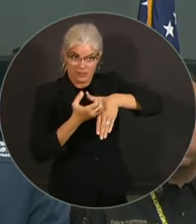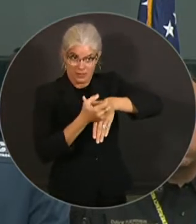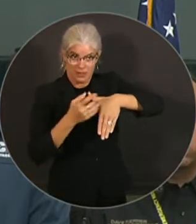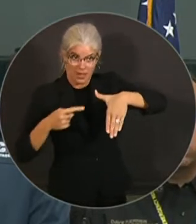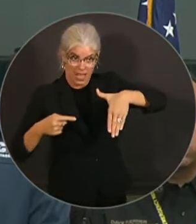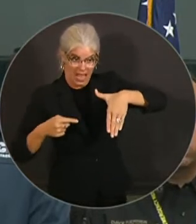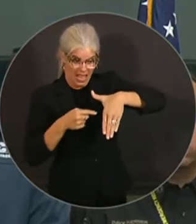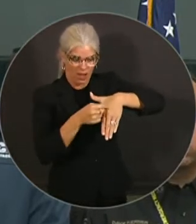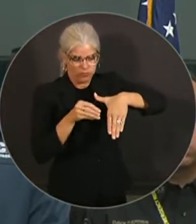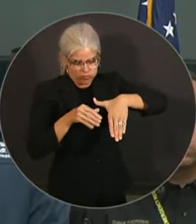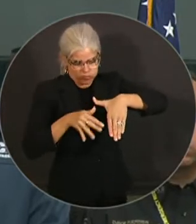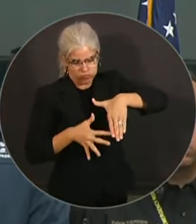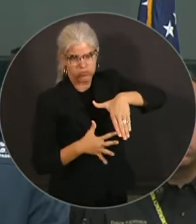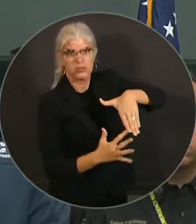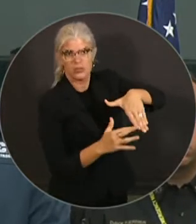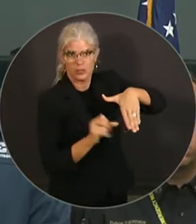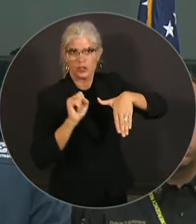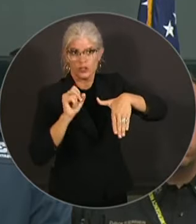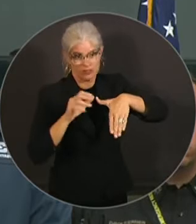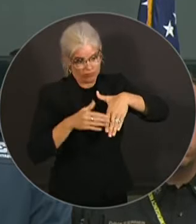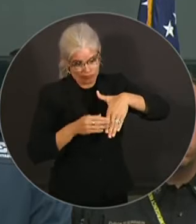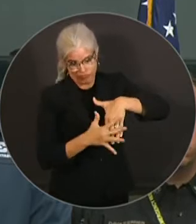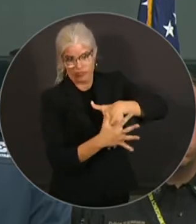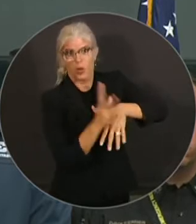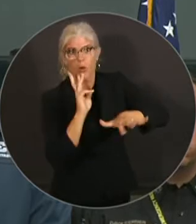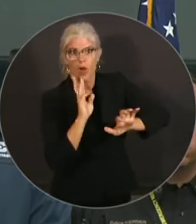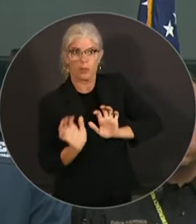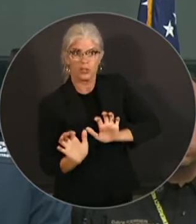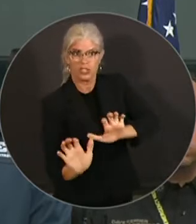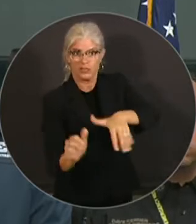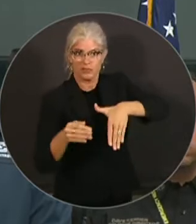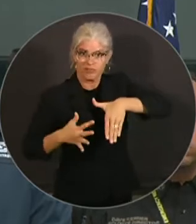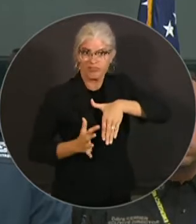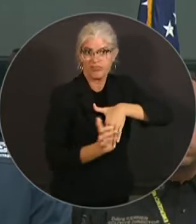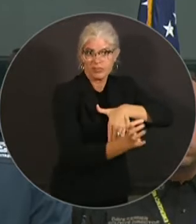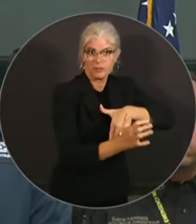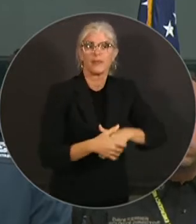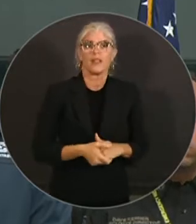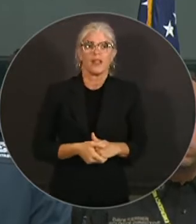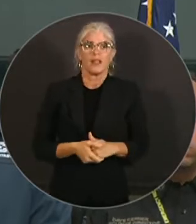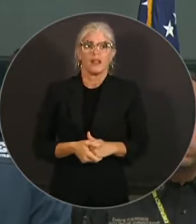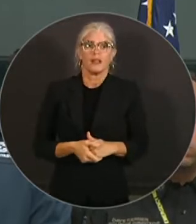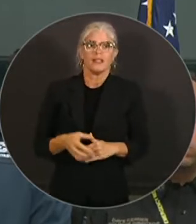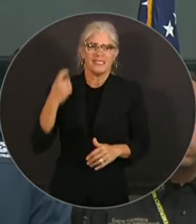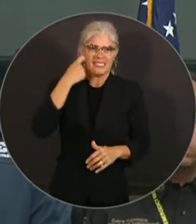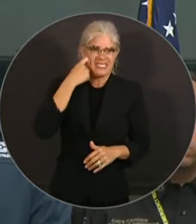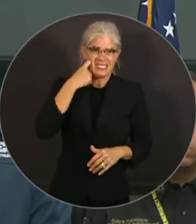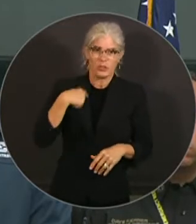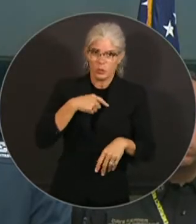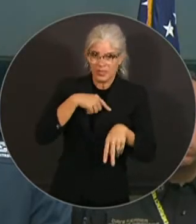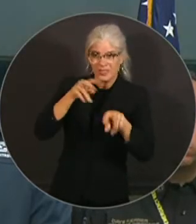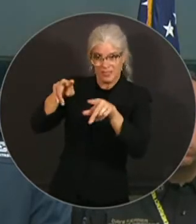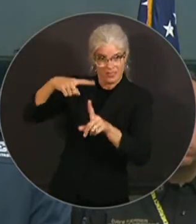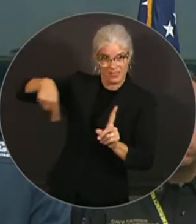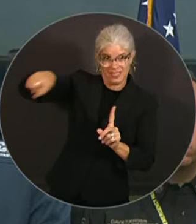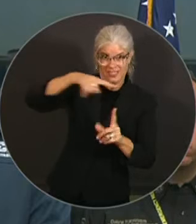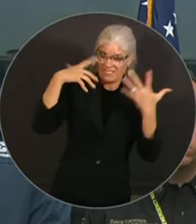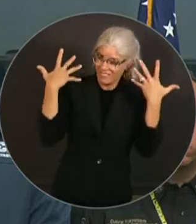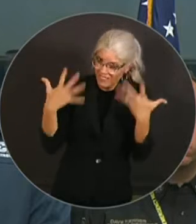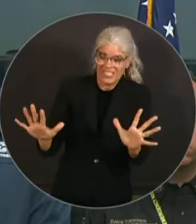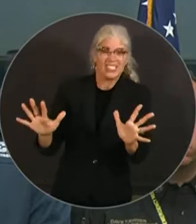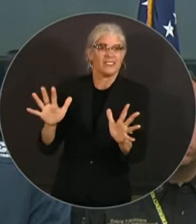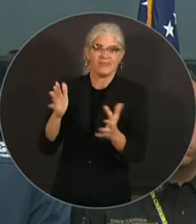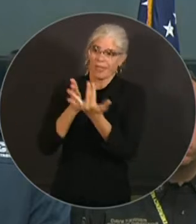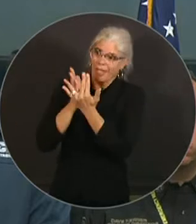even 100 miles away. So that's going to happen. So we just went through Helene. A lot of people on the Sun Coast saw